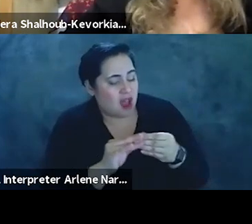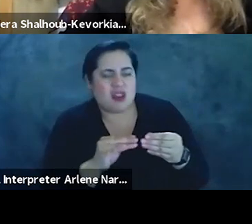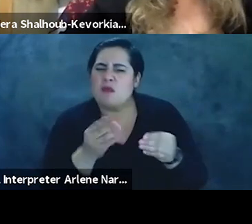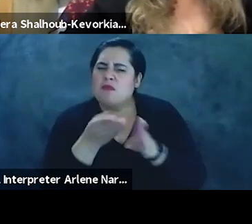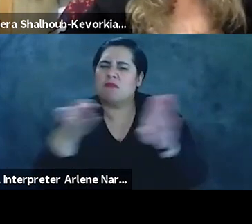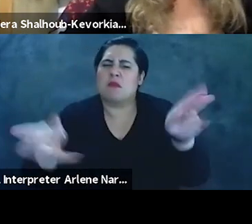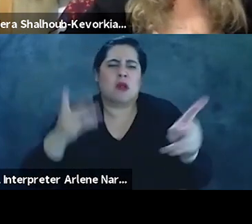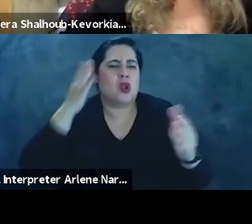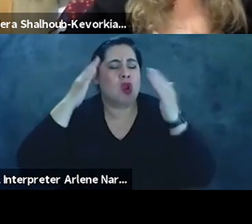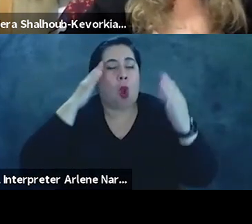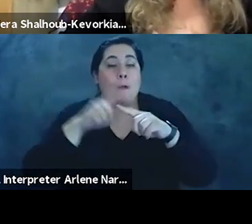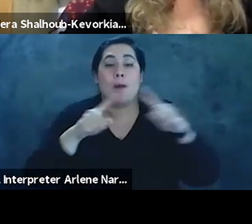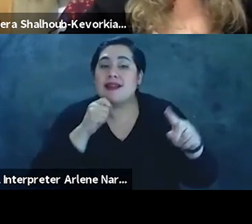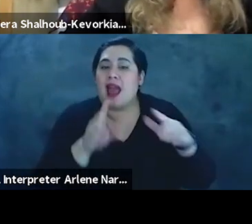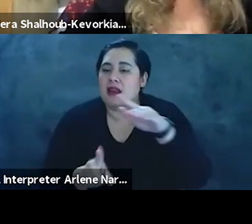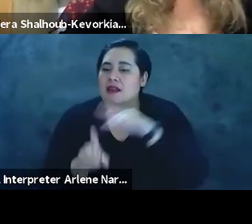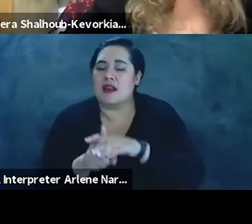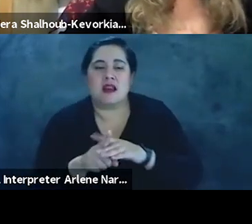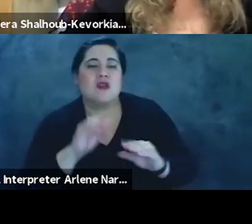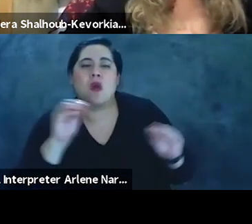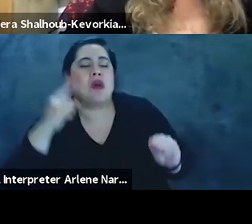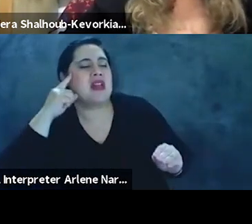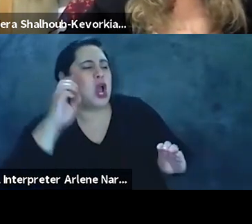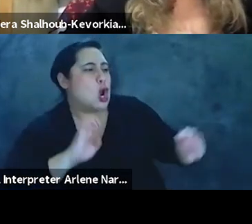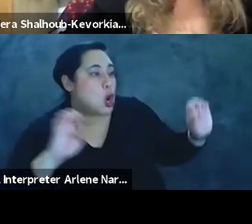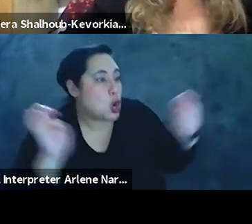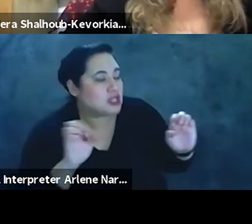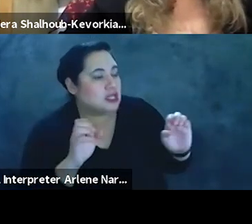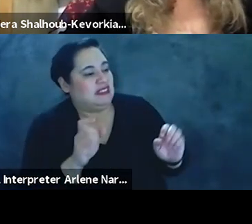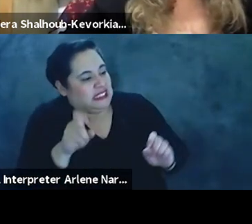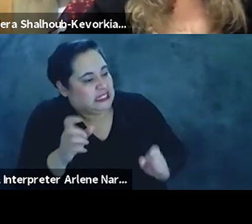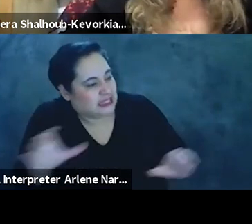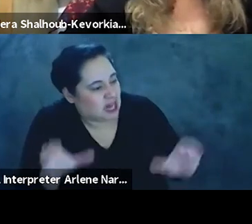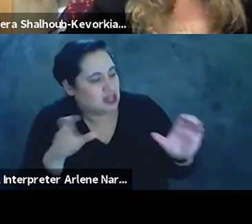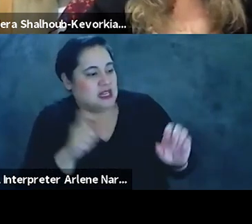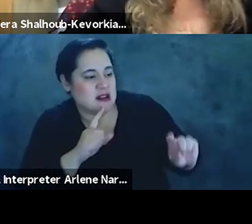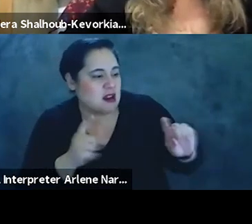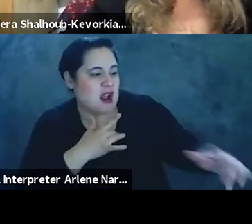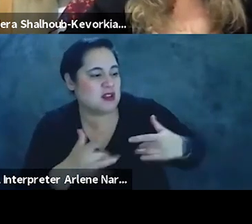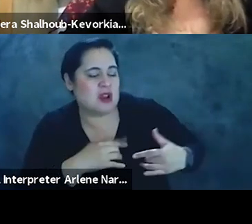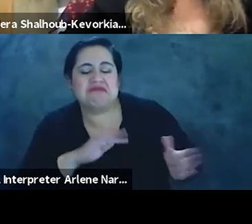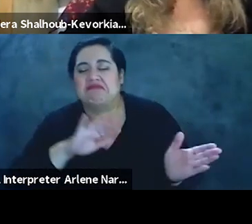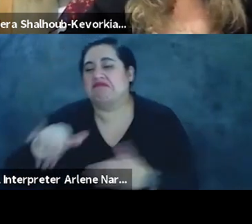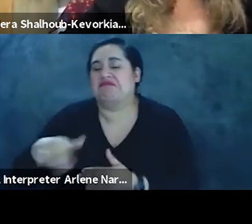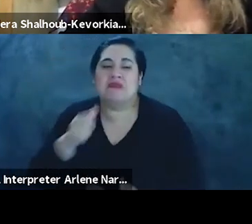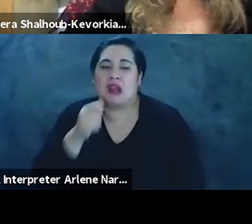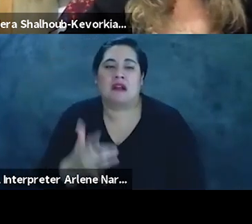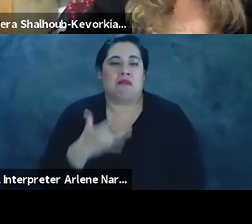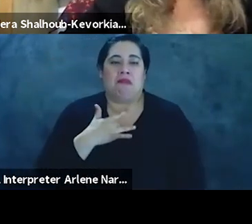but it has not emerged as a matter of urgent public concern and action. It compels no recognition of a need for justice,